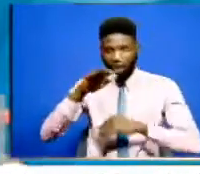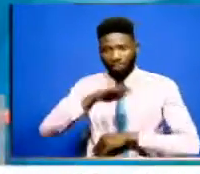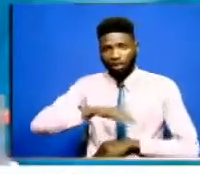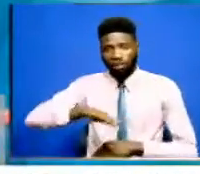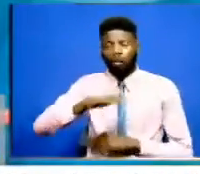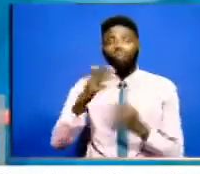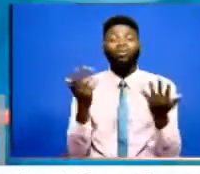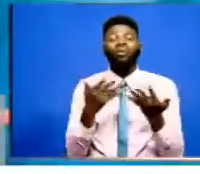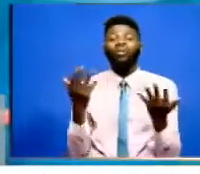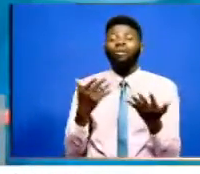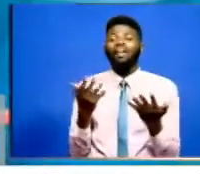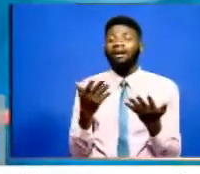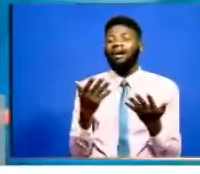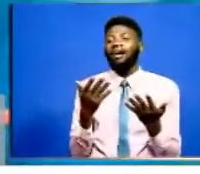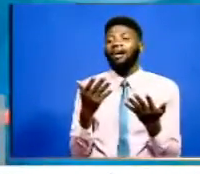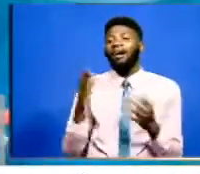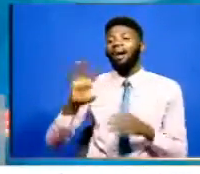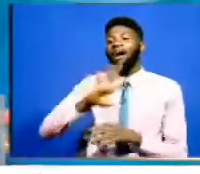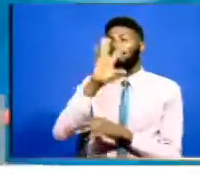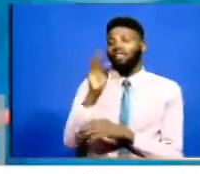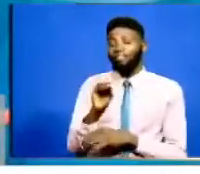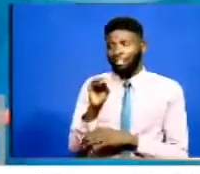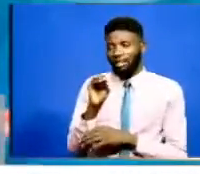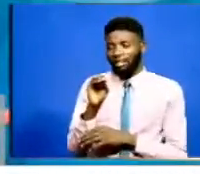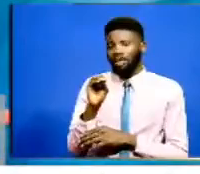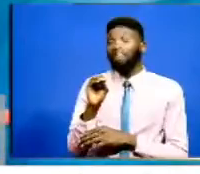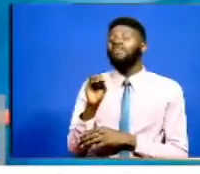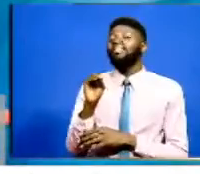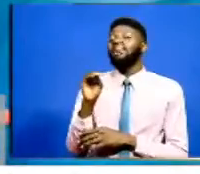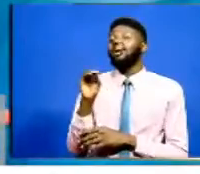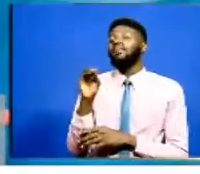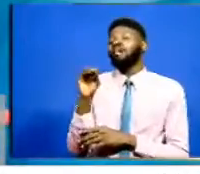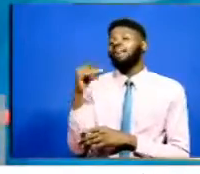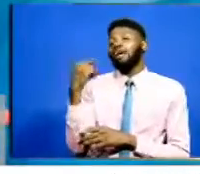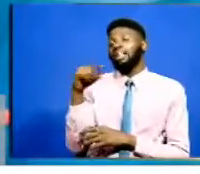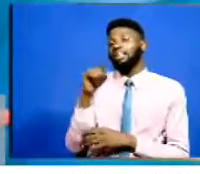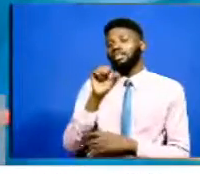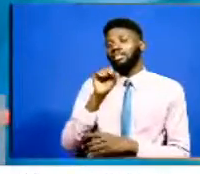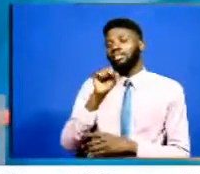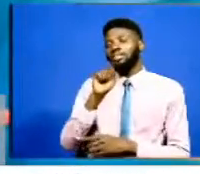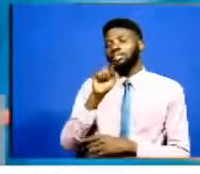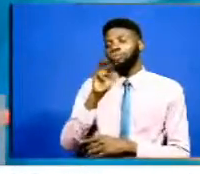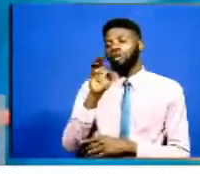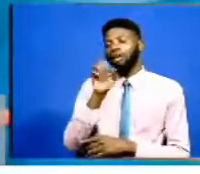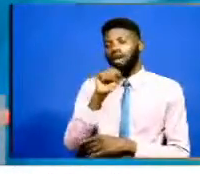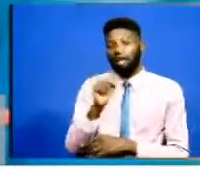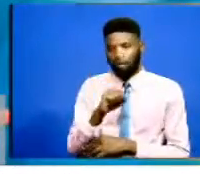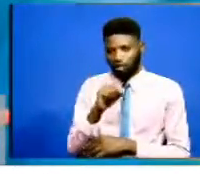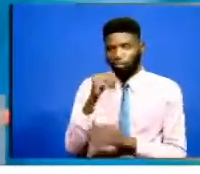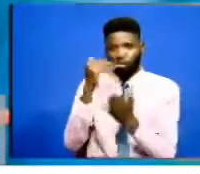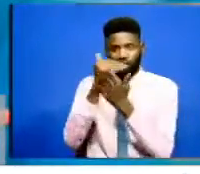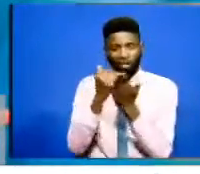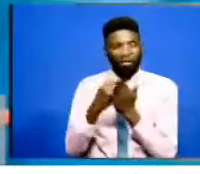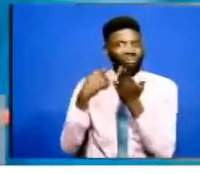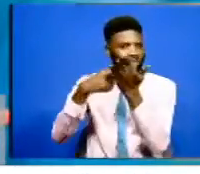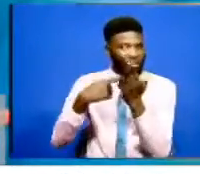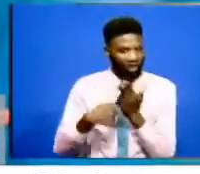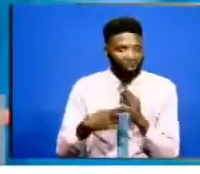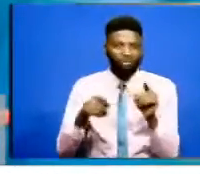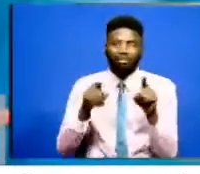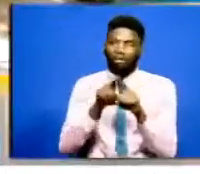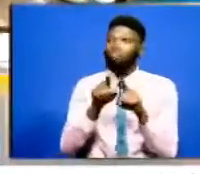African Green Stimulus Package, yes. Program, uh-huh. was discussed and adopted. Uh-huh. And I spoke about it, uh-huh. in